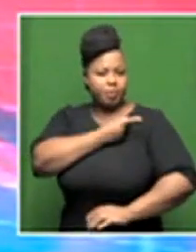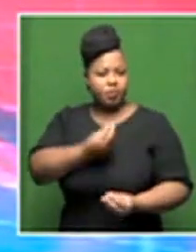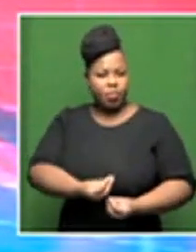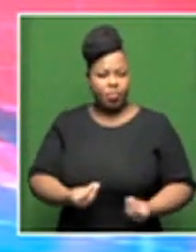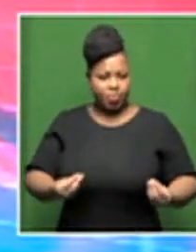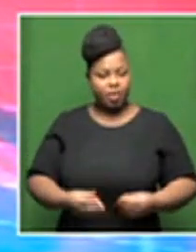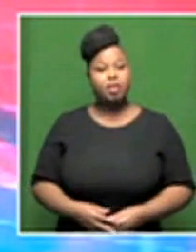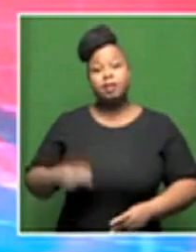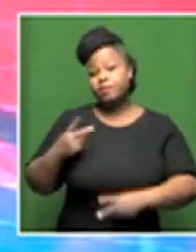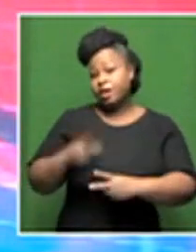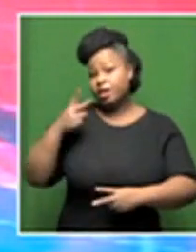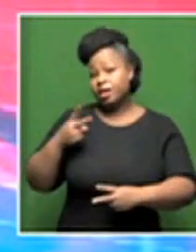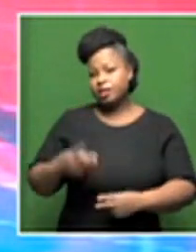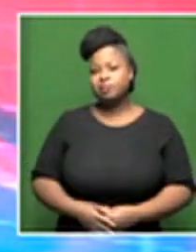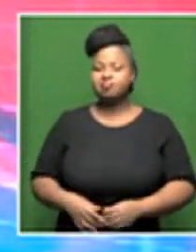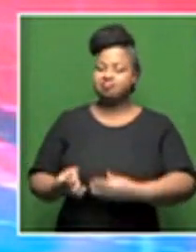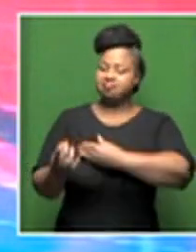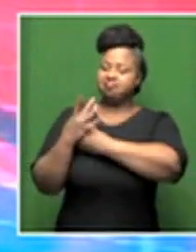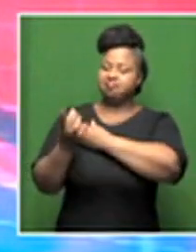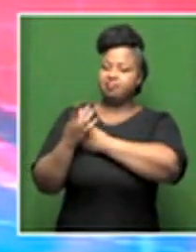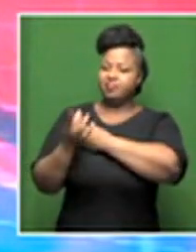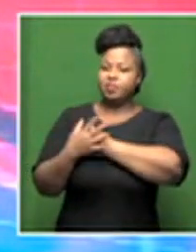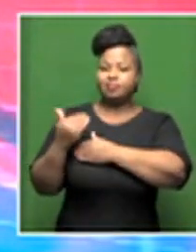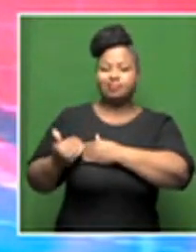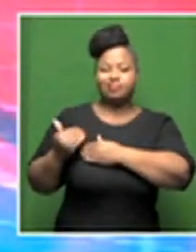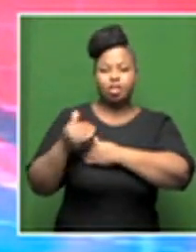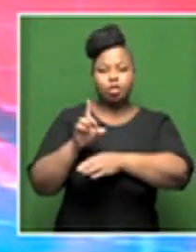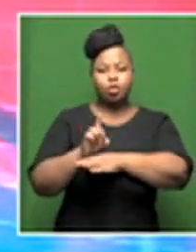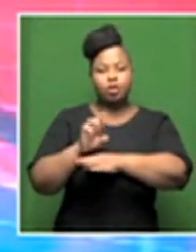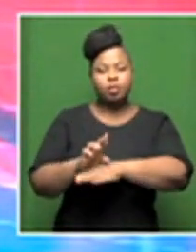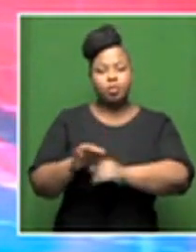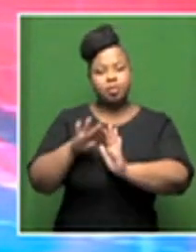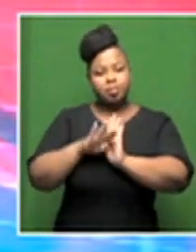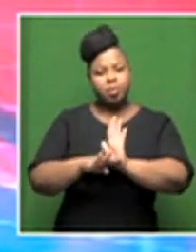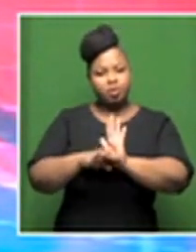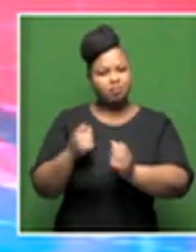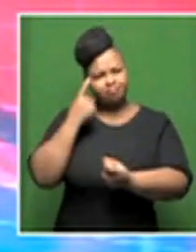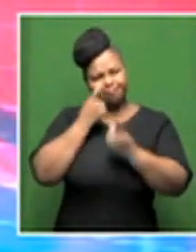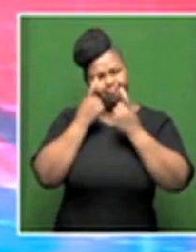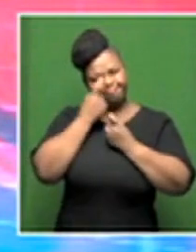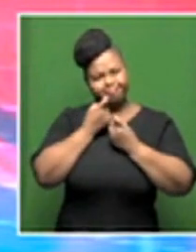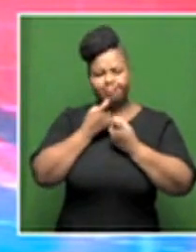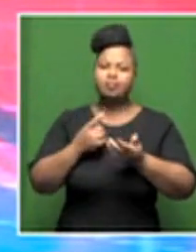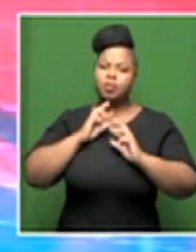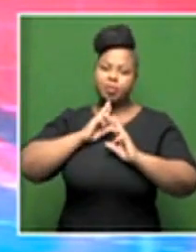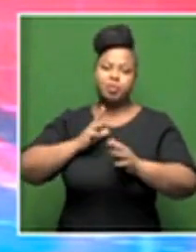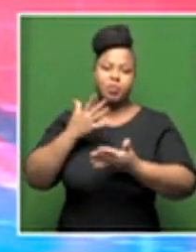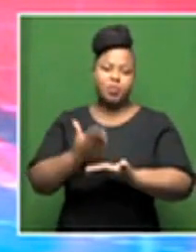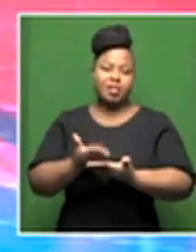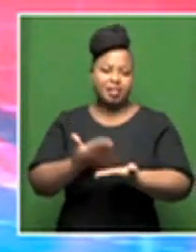vaccines. And finally, we will get advice from our regular doctor on the program to answer questions